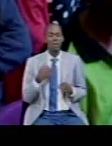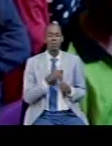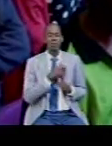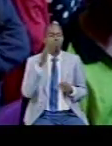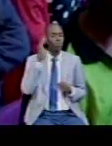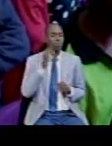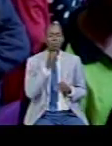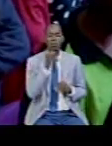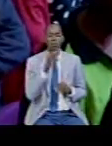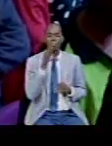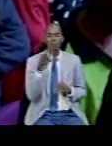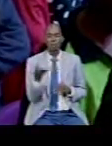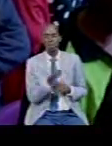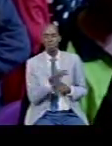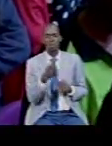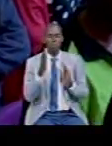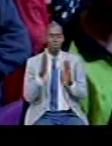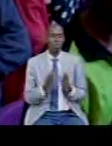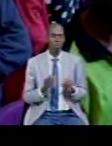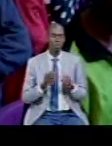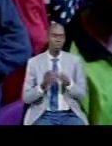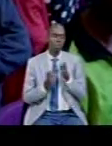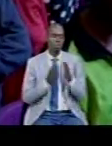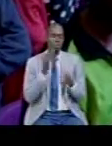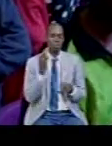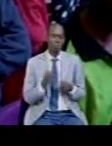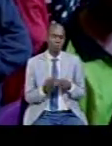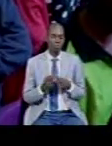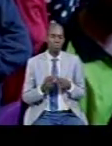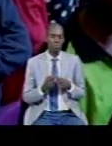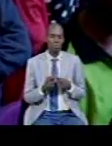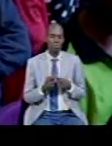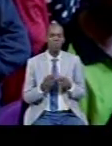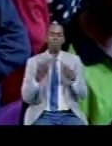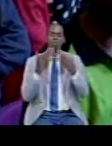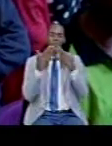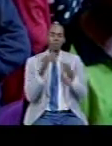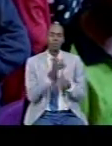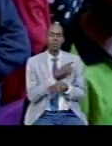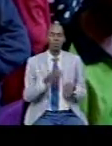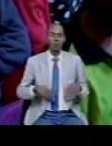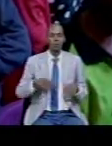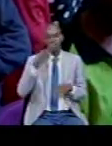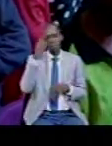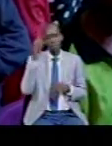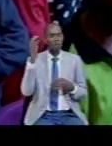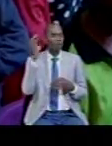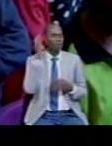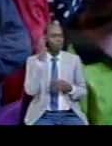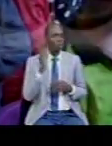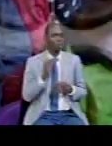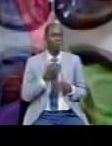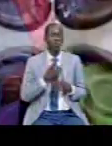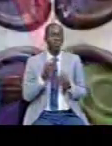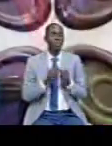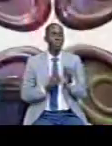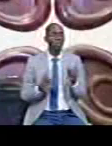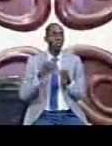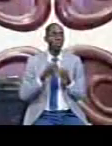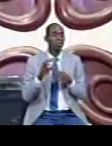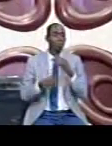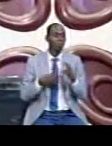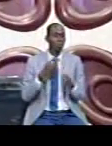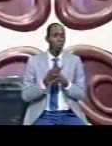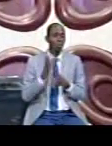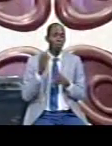compromiser. I will not be a compromiser in Jesus' name. Thank you, Lord, because you have answered all over the world. This